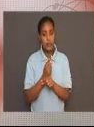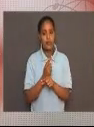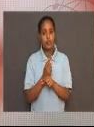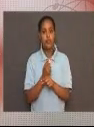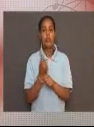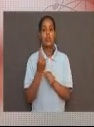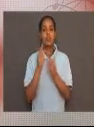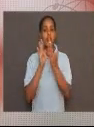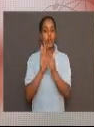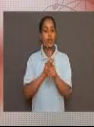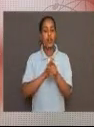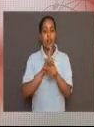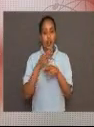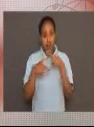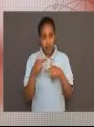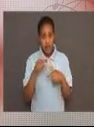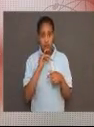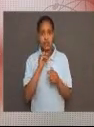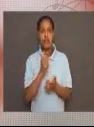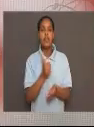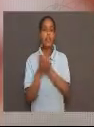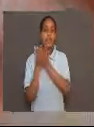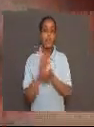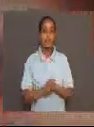the forward reaction is favored.